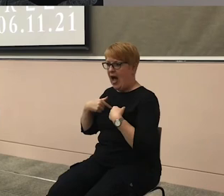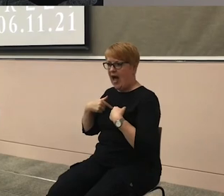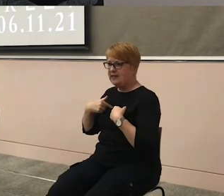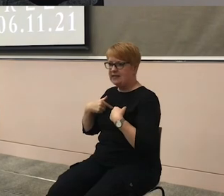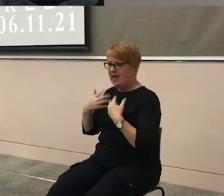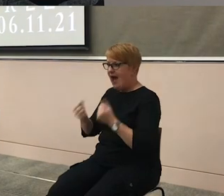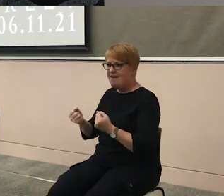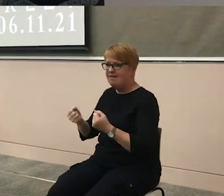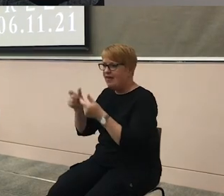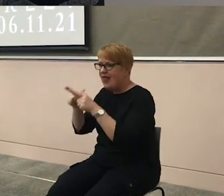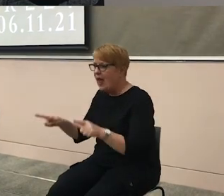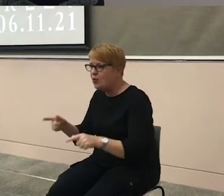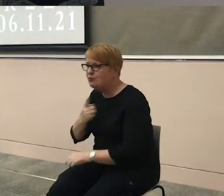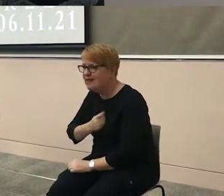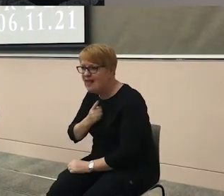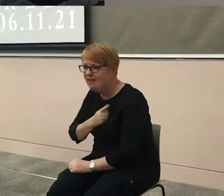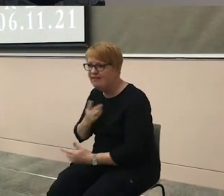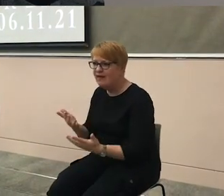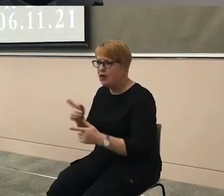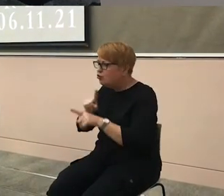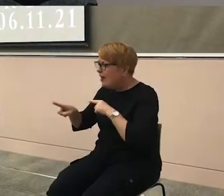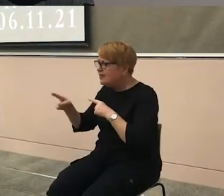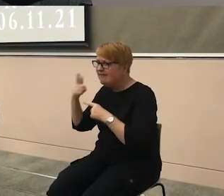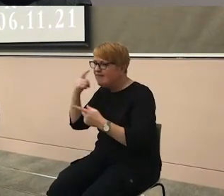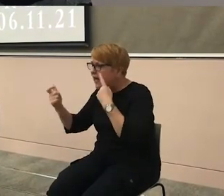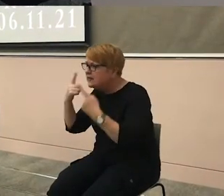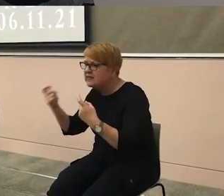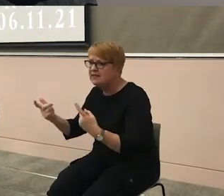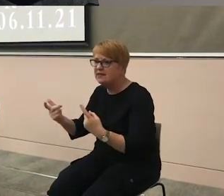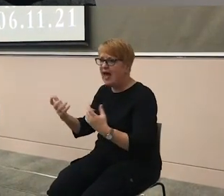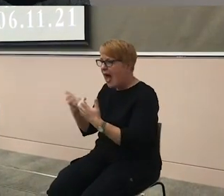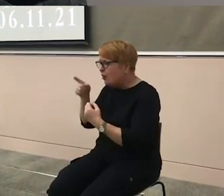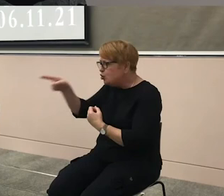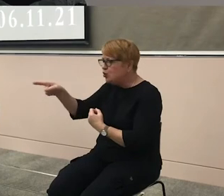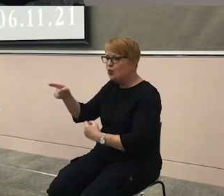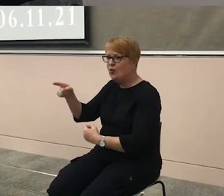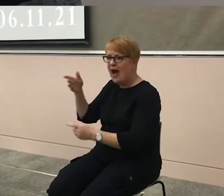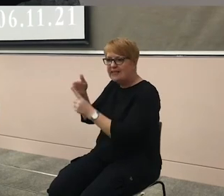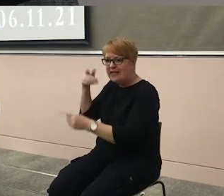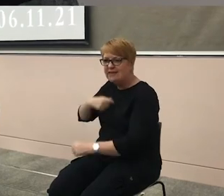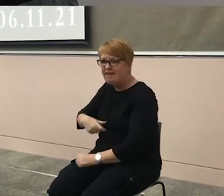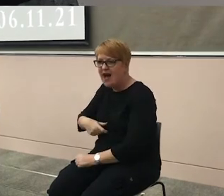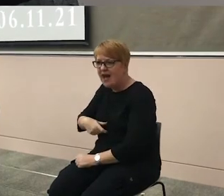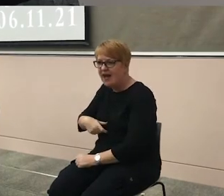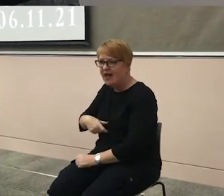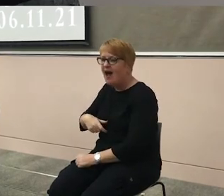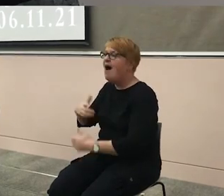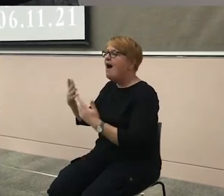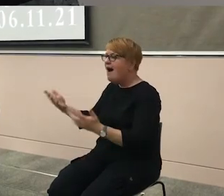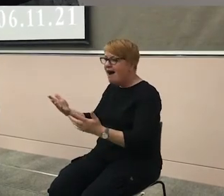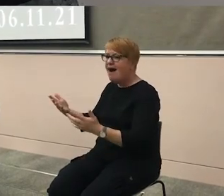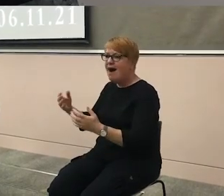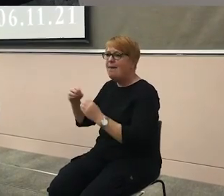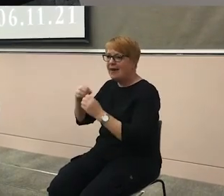either, right? Like, so I was trying to find it, and it's like, oh, how do you identify Bengali, Punjabi, Bangladeshi? Like, that's what we say